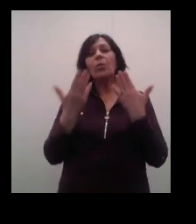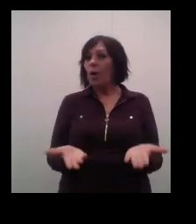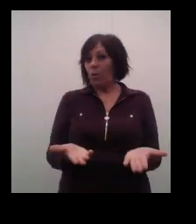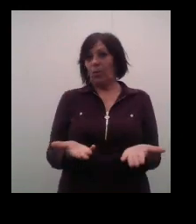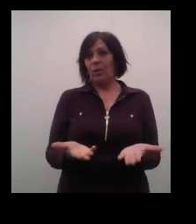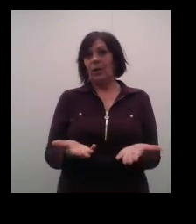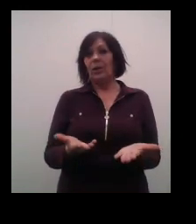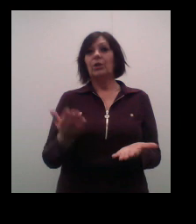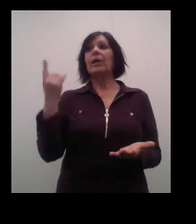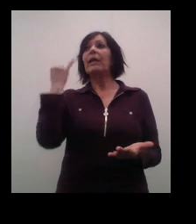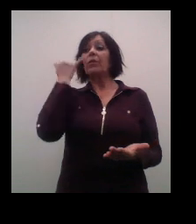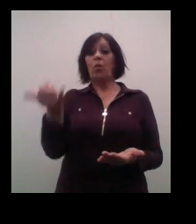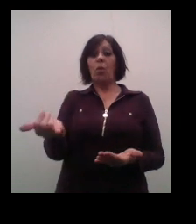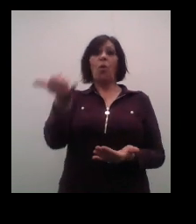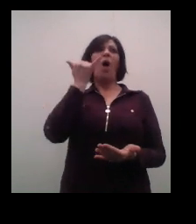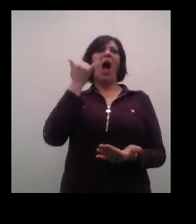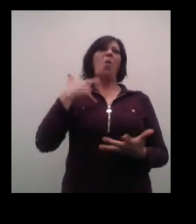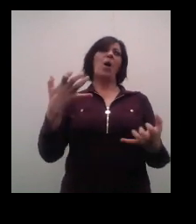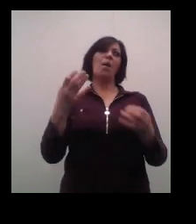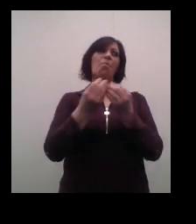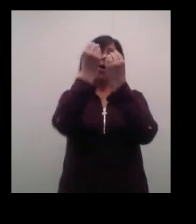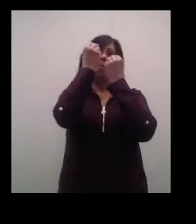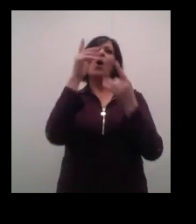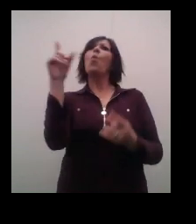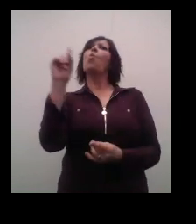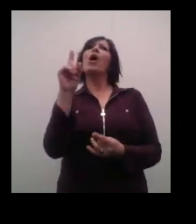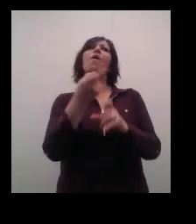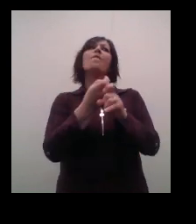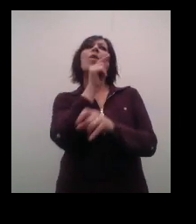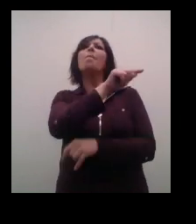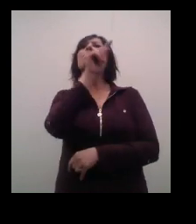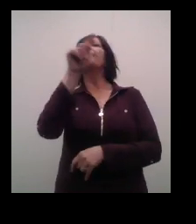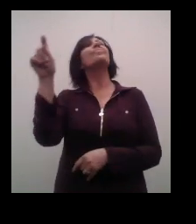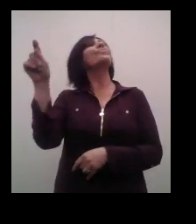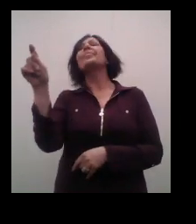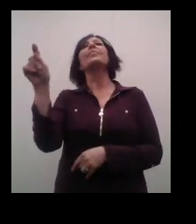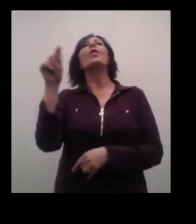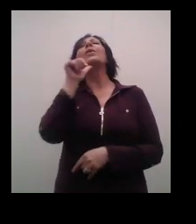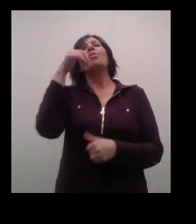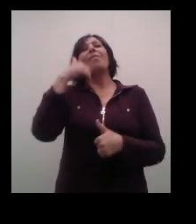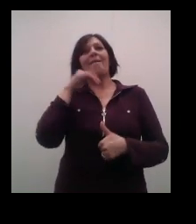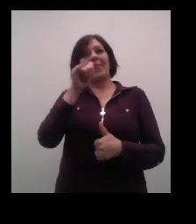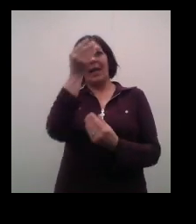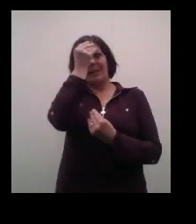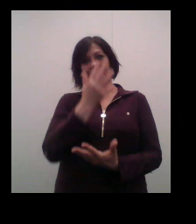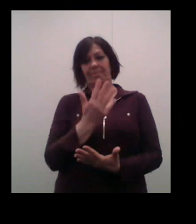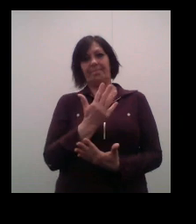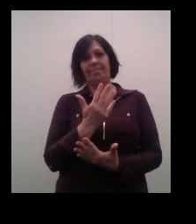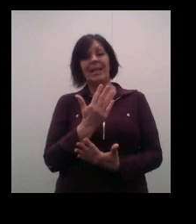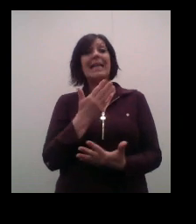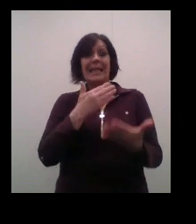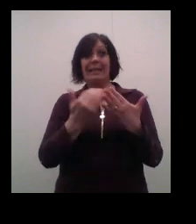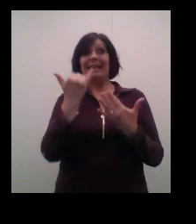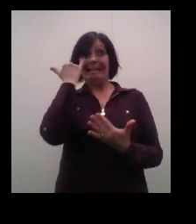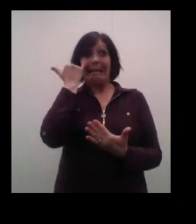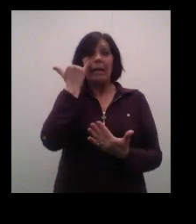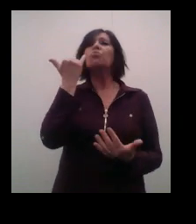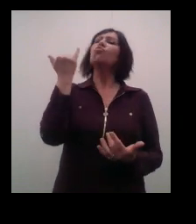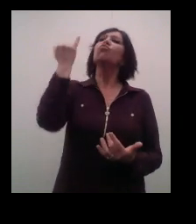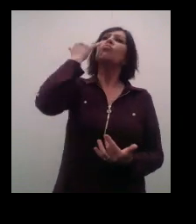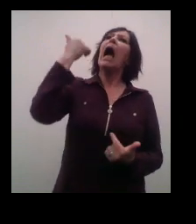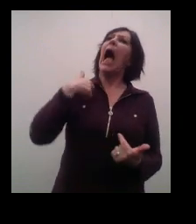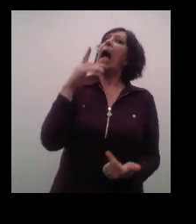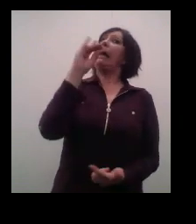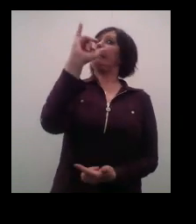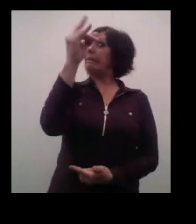those that are calling and saying you need to provide more data about who's hospitalized, we do not get that data. And even if we did get it and